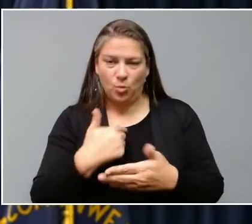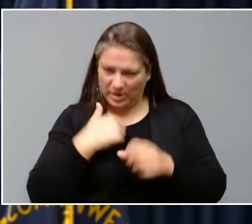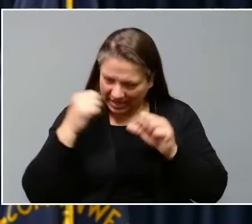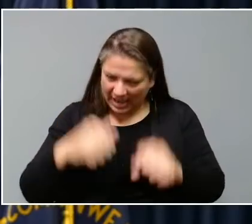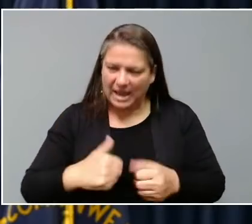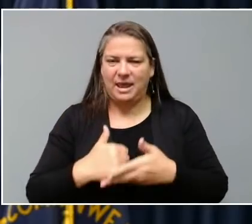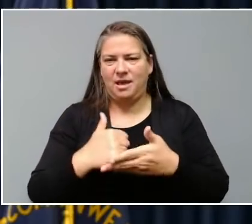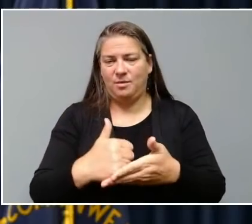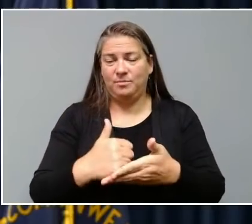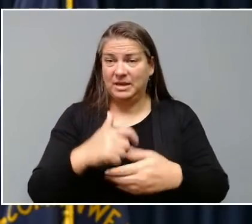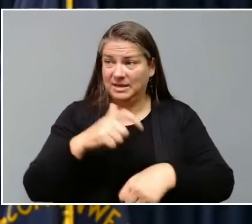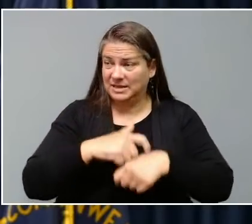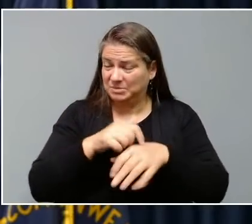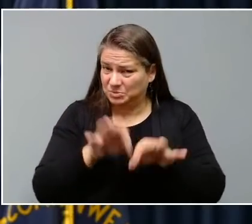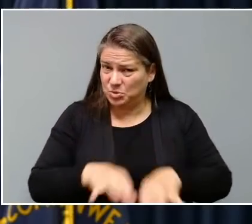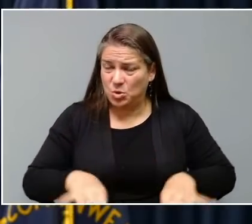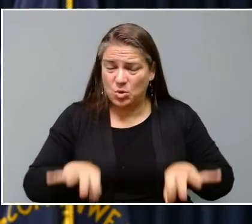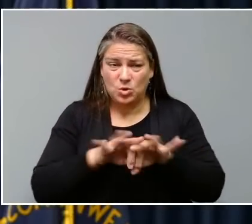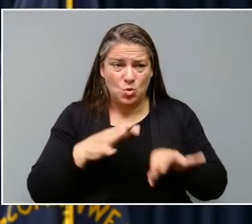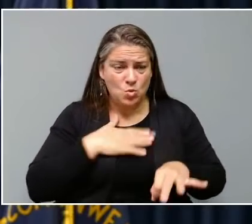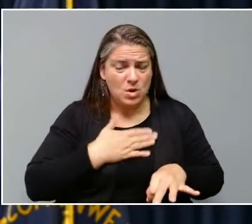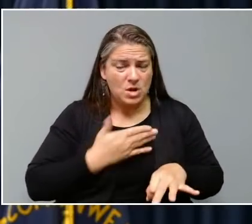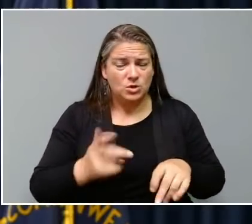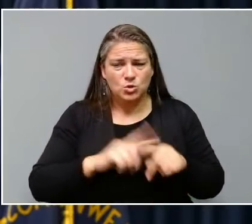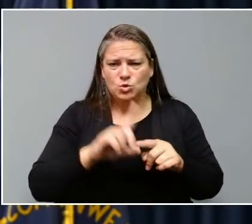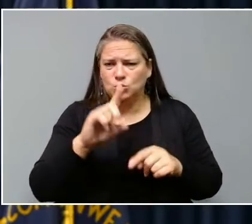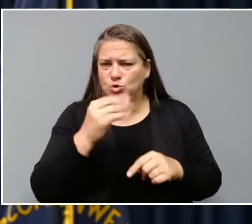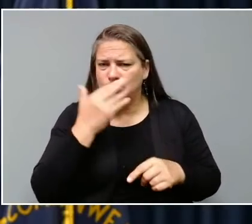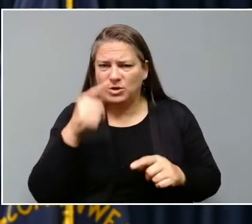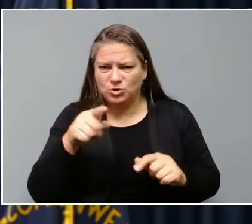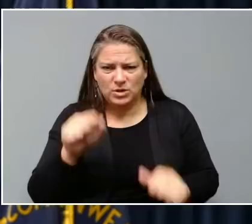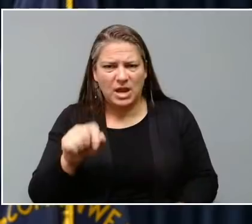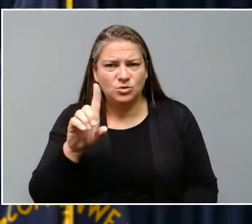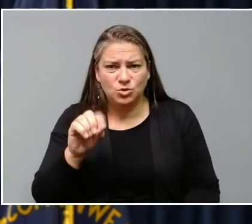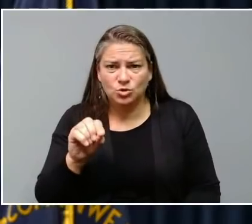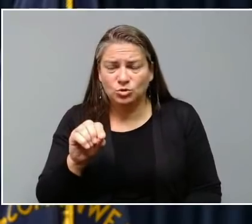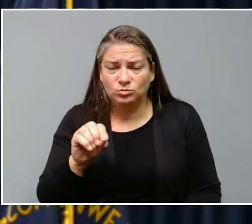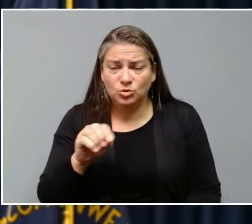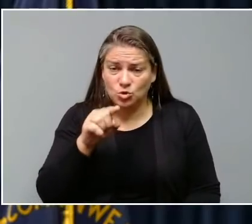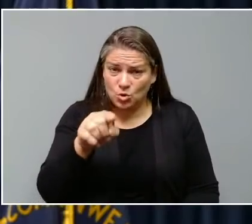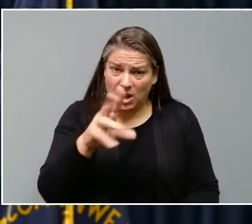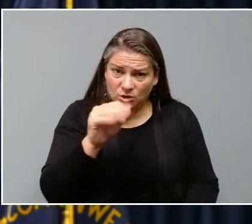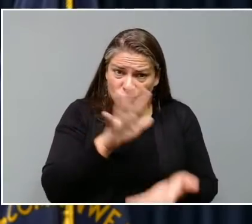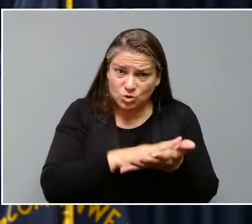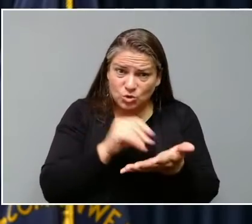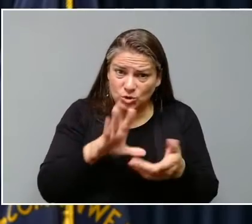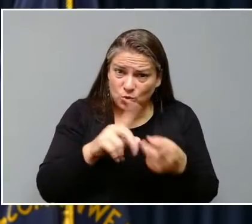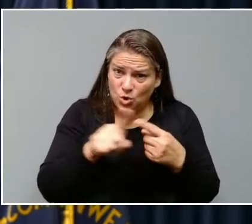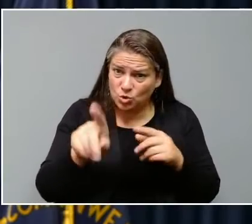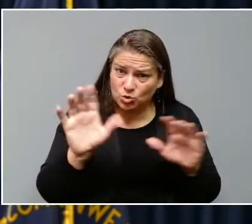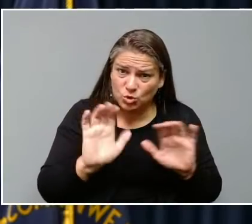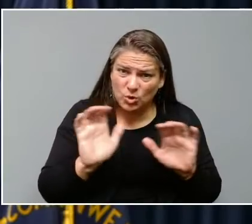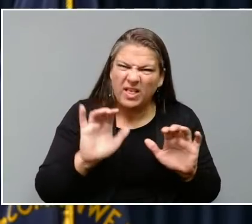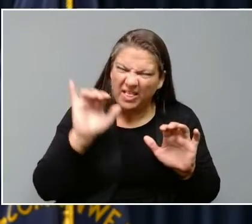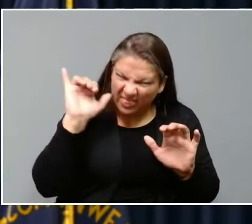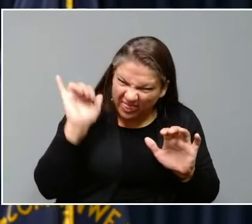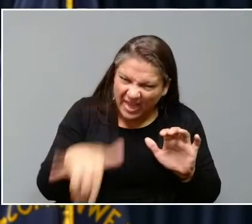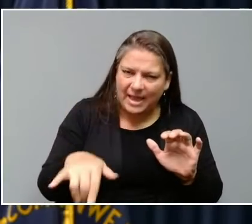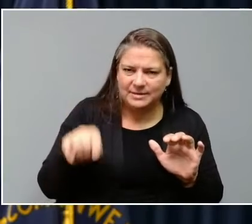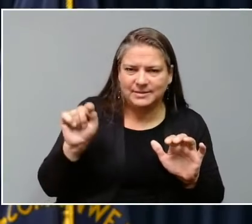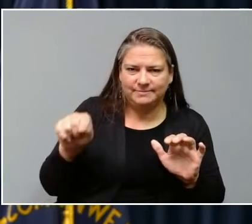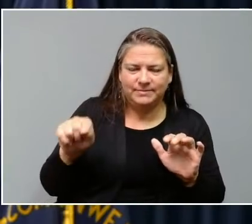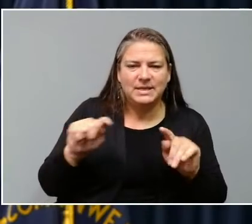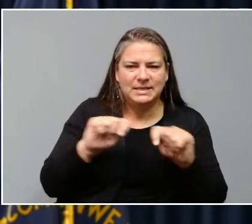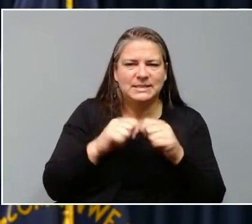dire, we're willing to come in and fill in the best we can. What you and these students are doing is the true spirit of Team